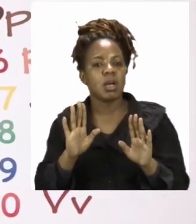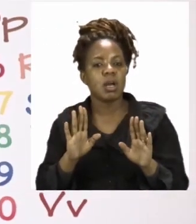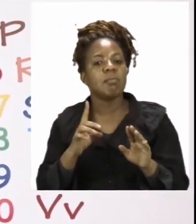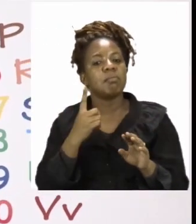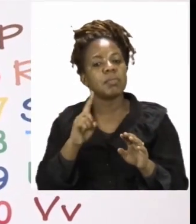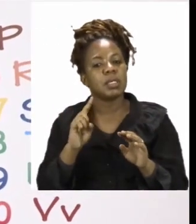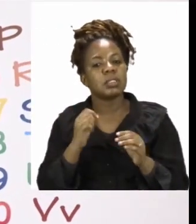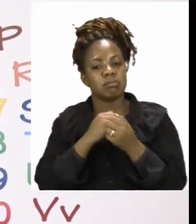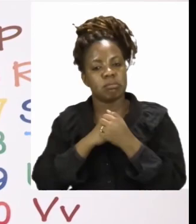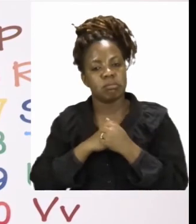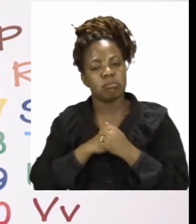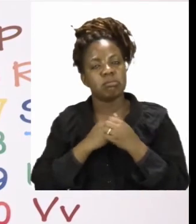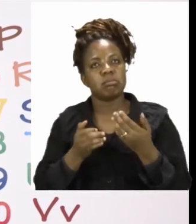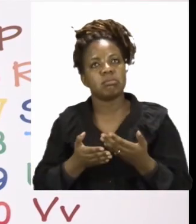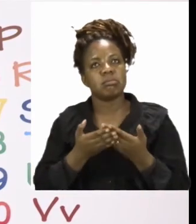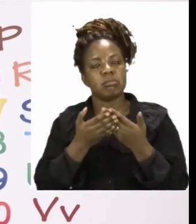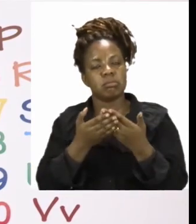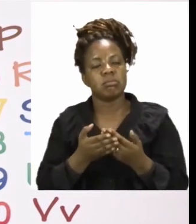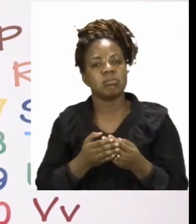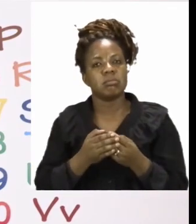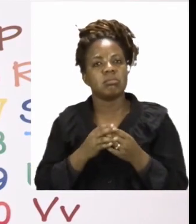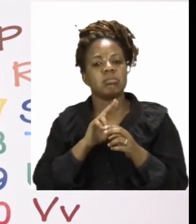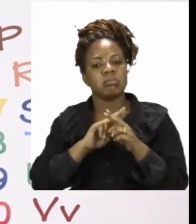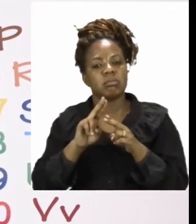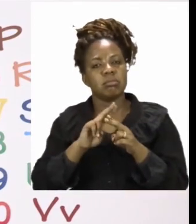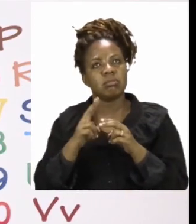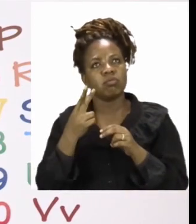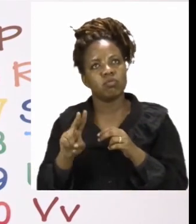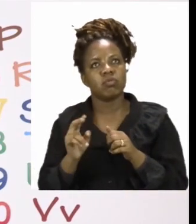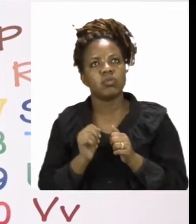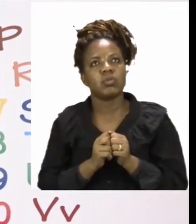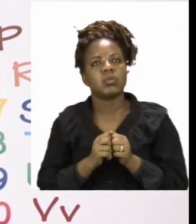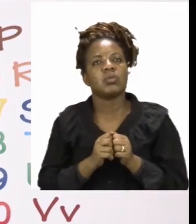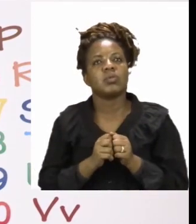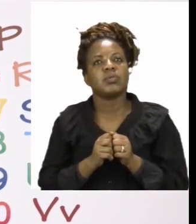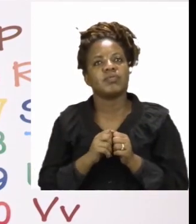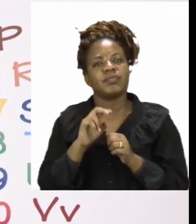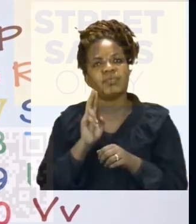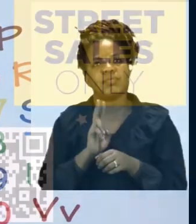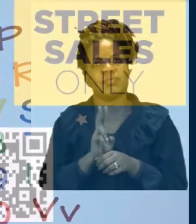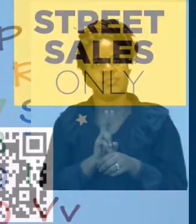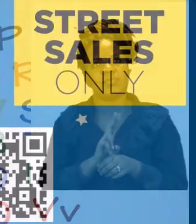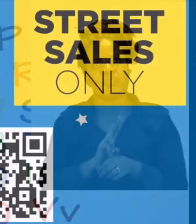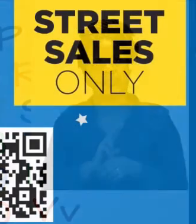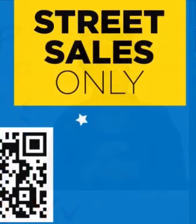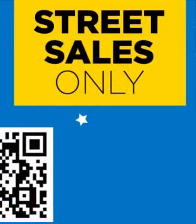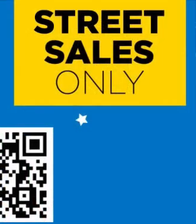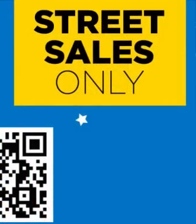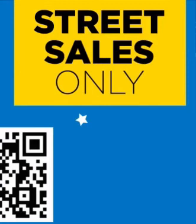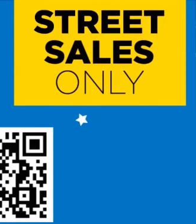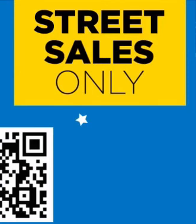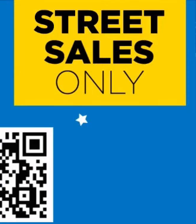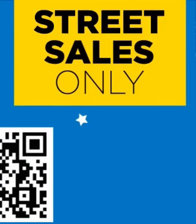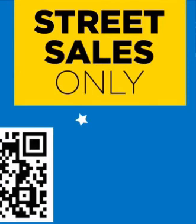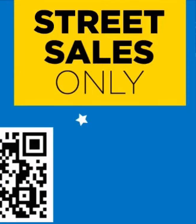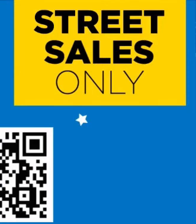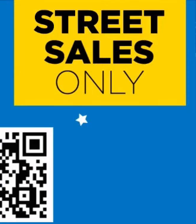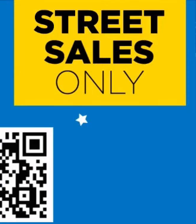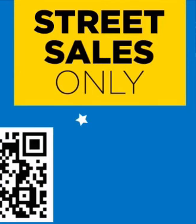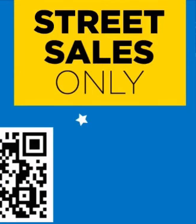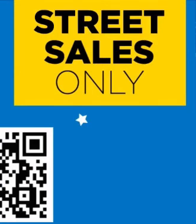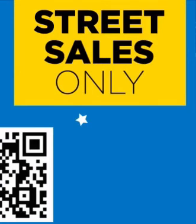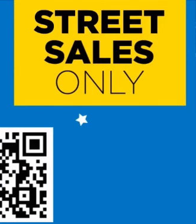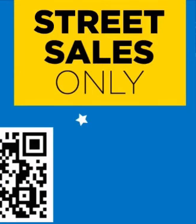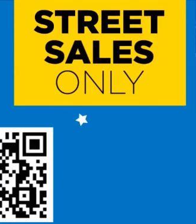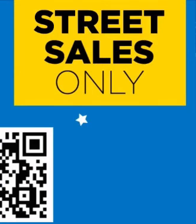you as well. Take your time with both exercises, and I'll see you soon after the advert break. Follow us on MyZone Facebook